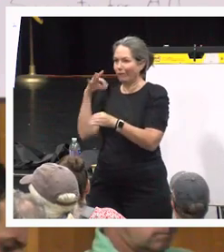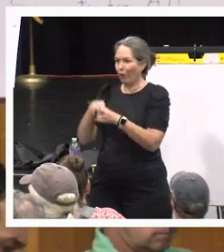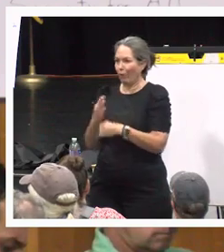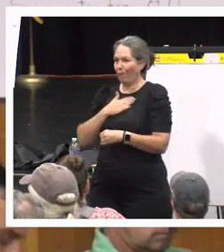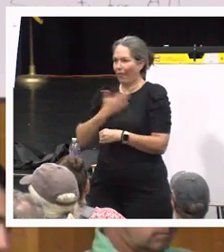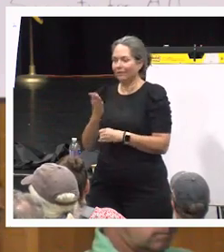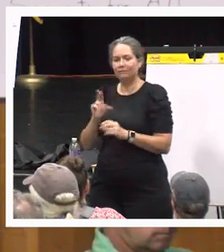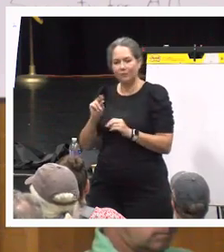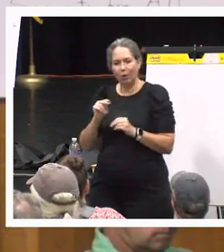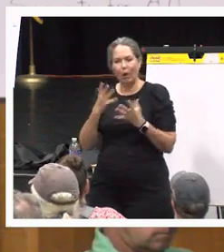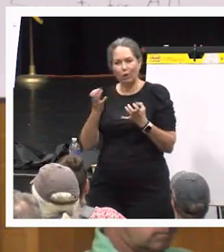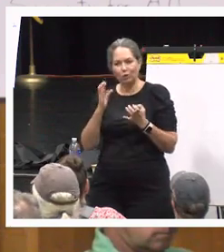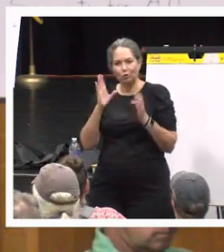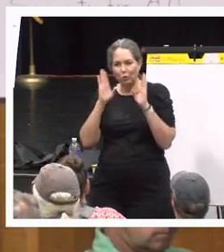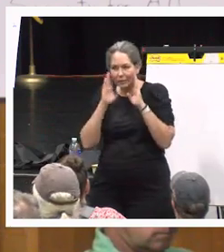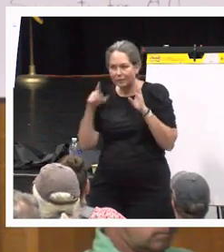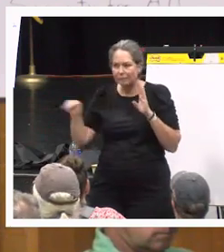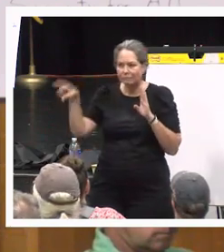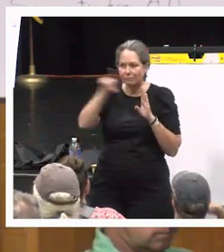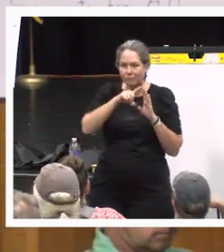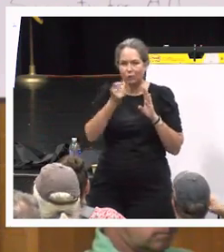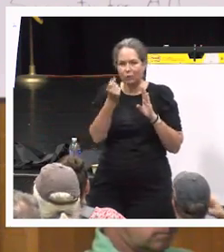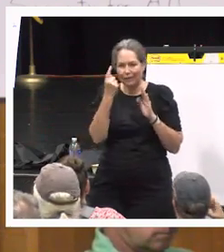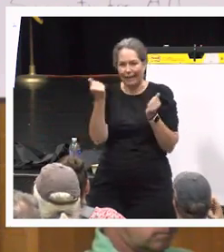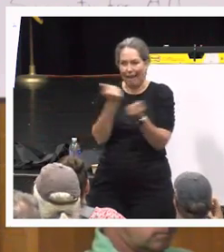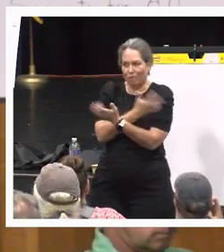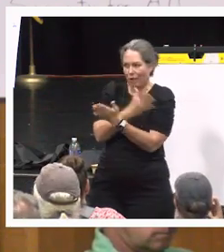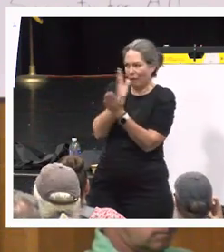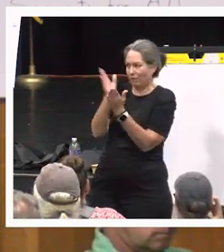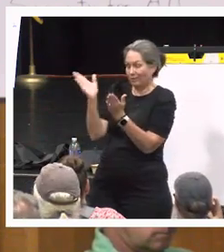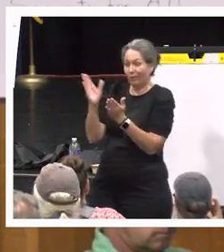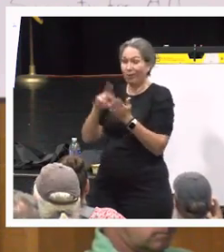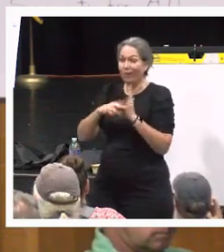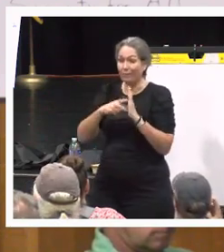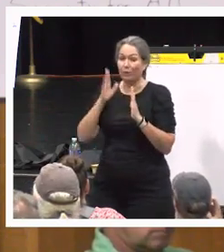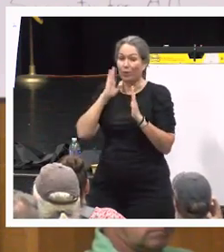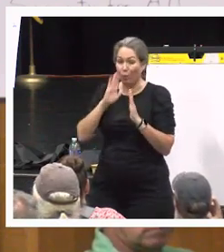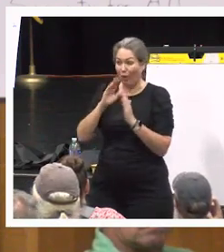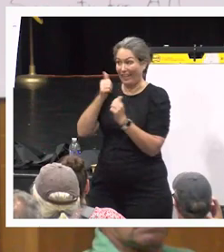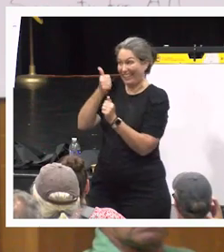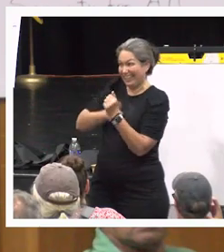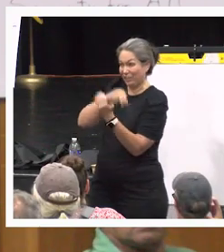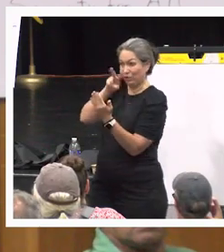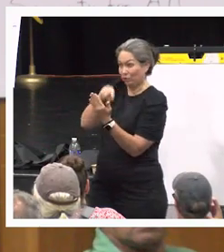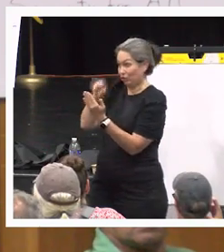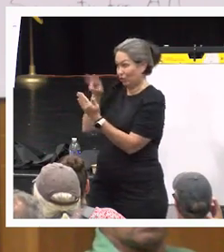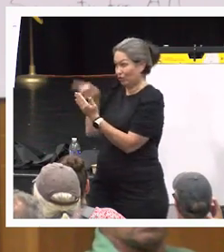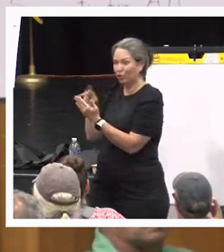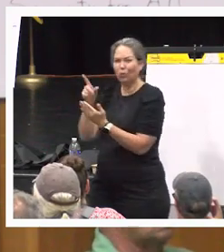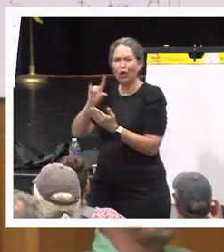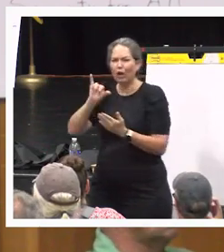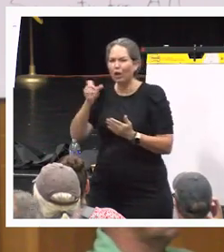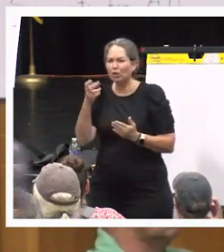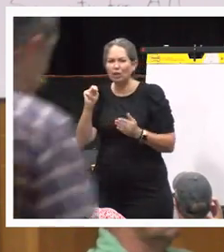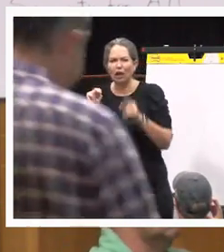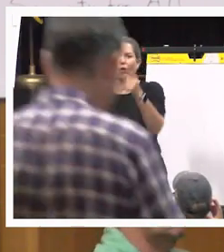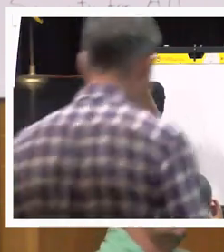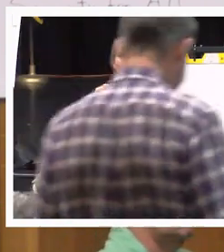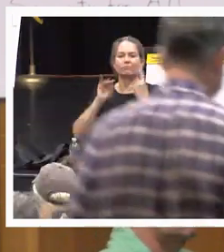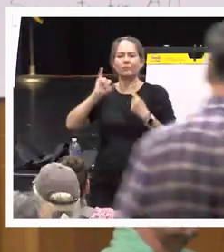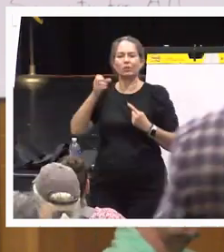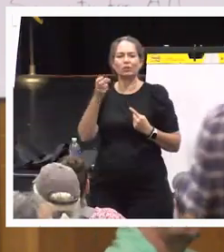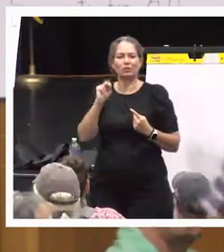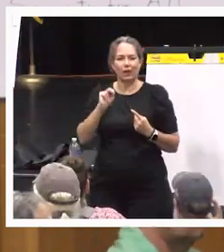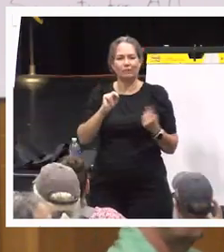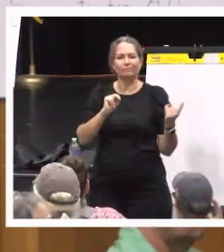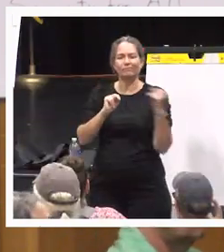we're going to actually take the time to read these sheets. And John and I, where's John? Oh, he's coming. We're